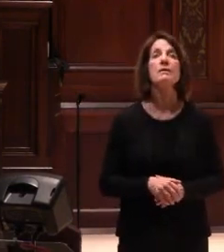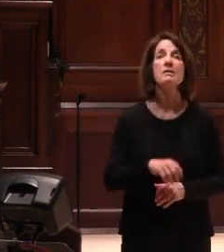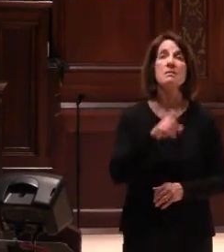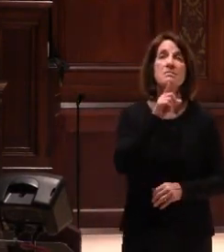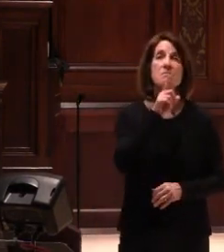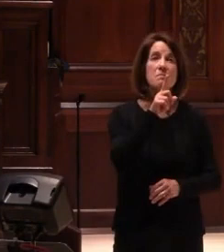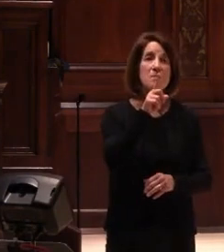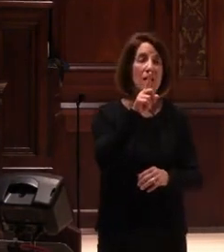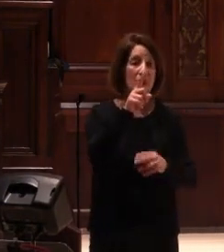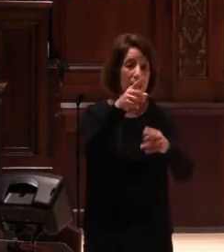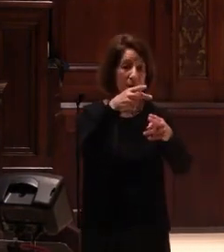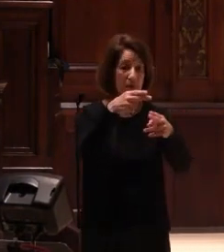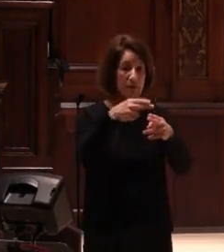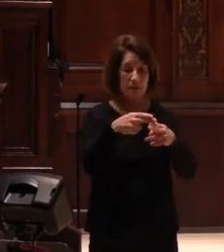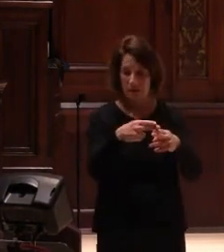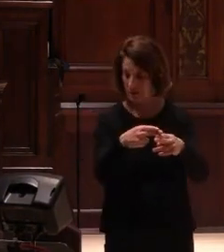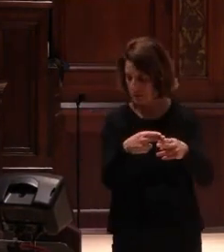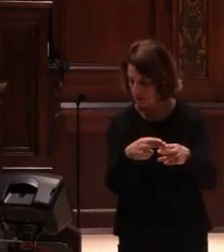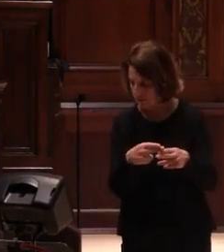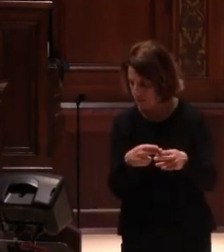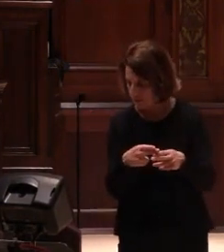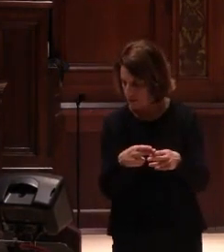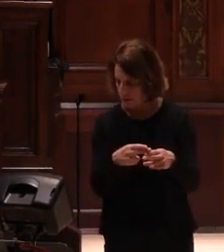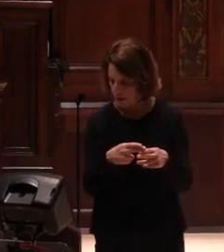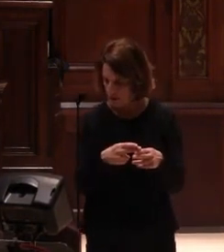There's an army